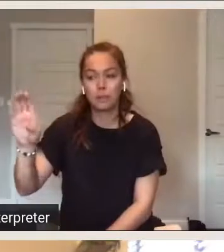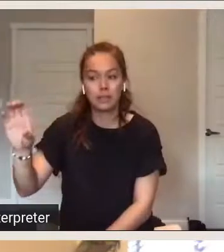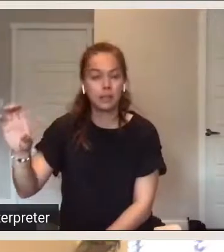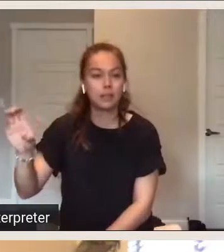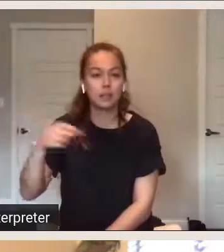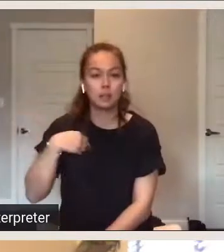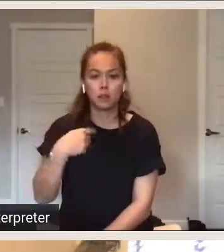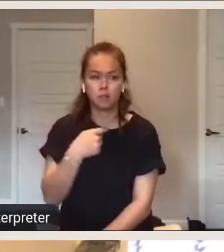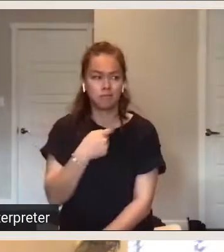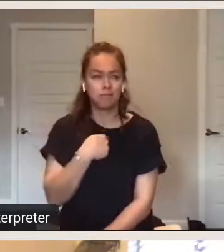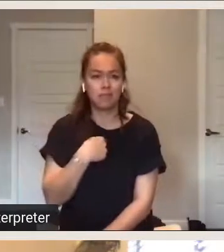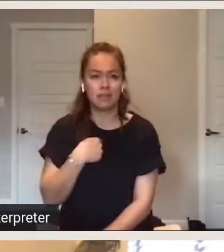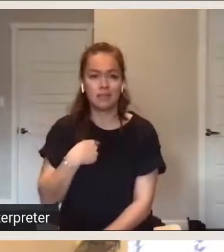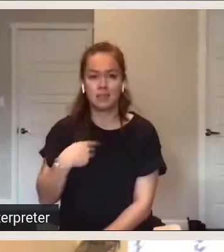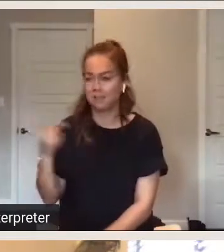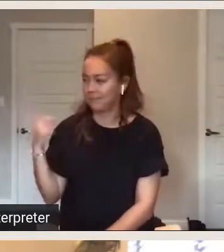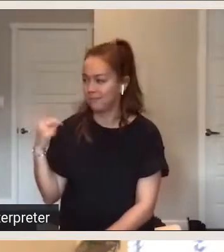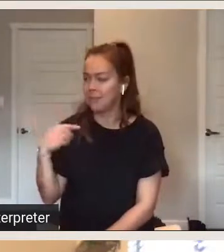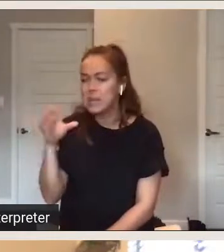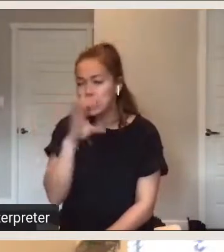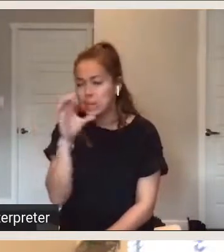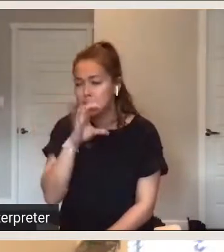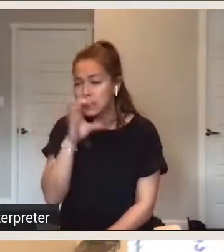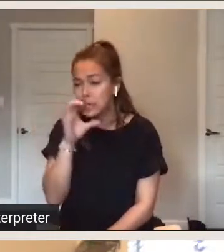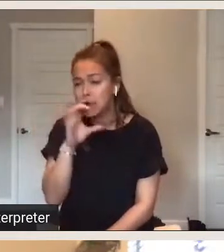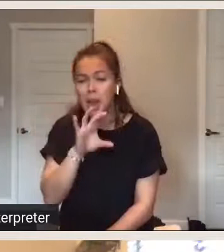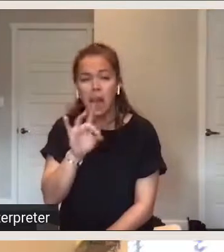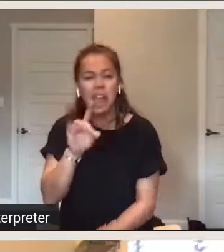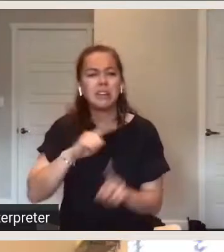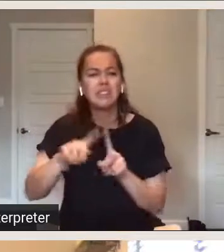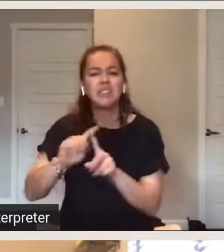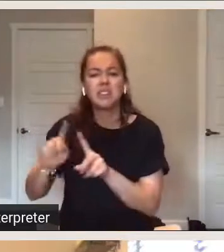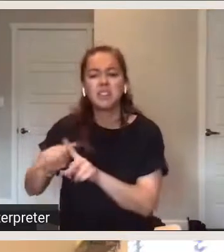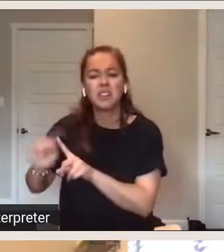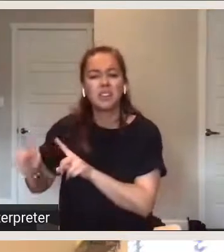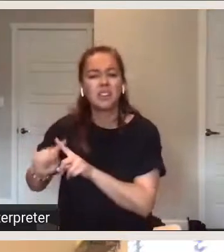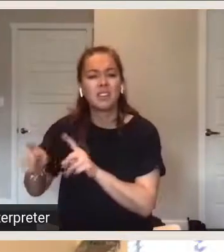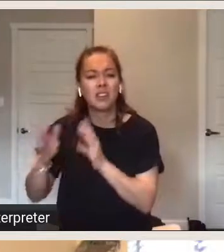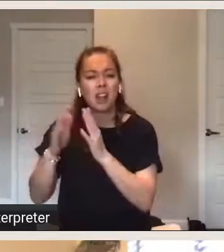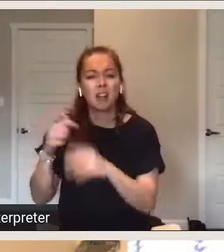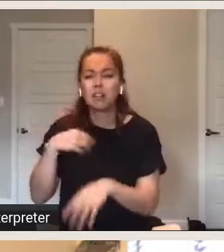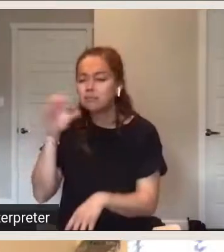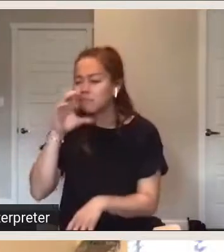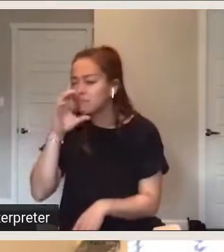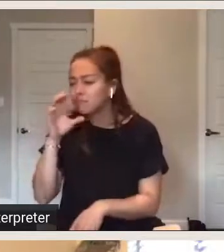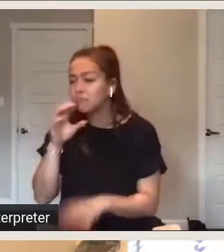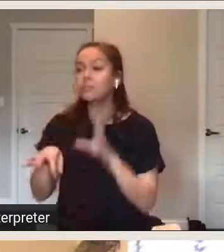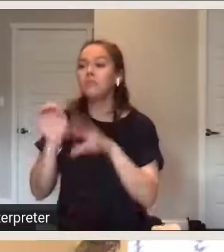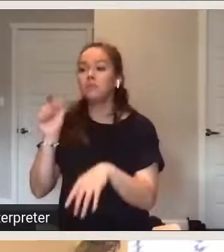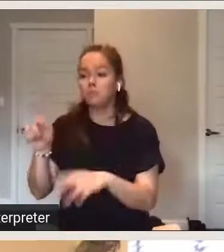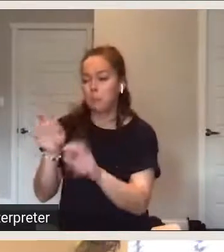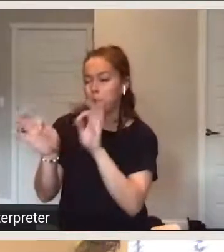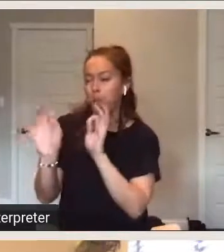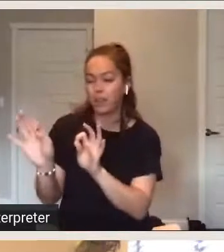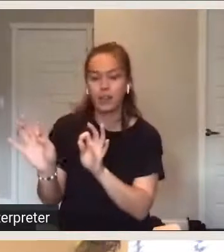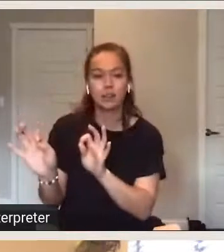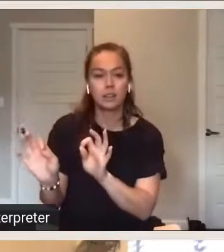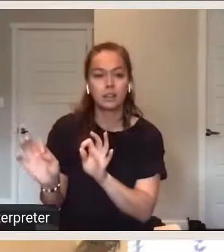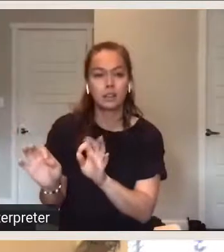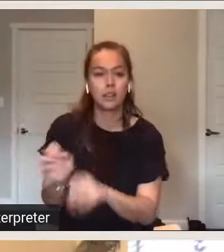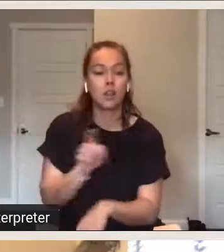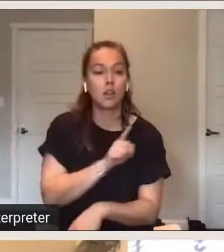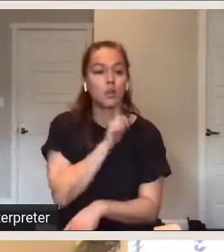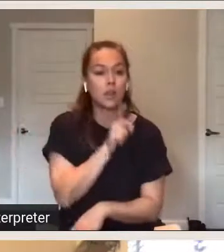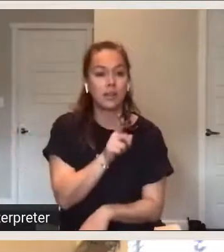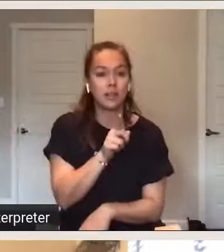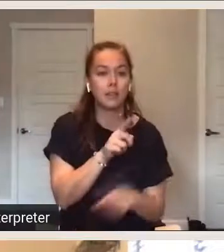of, I guess, kind of this new wave of houses that are being built here. And actually the person that lived in it